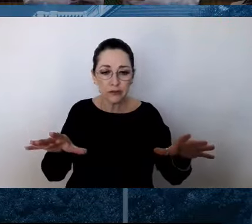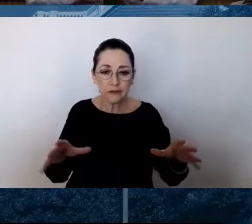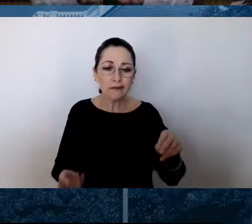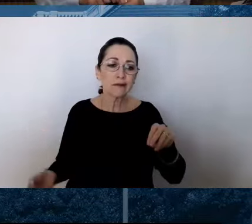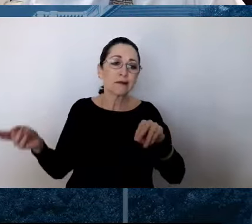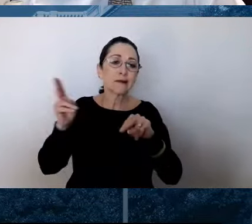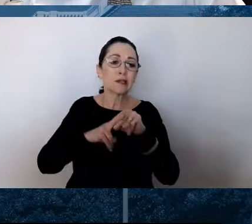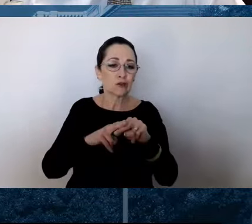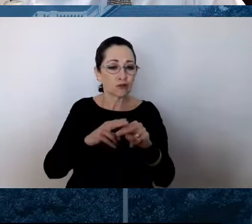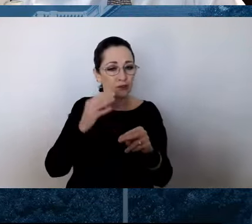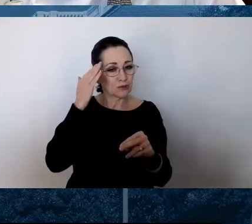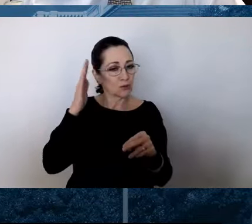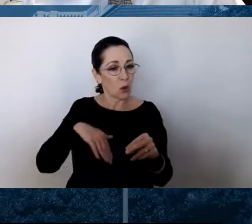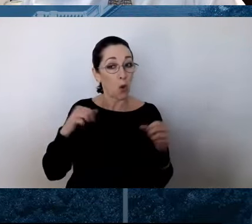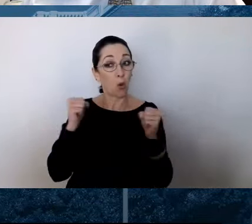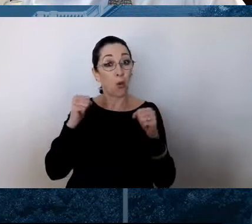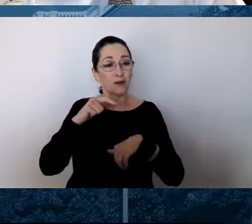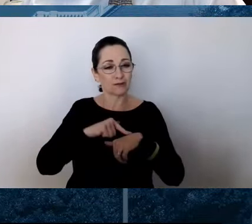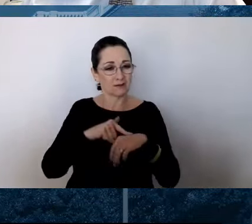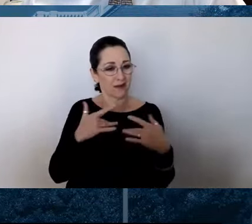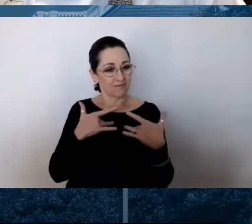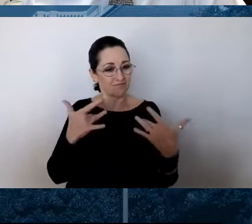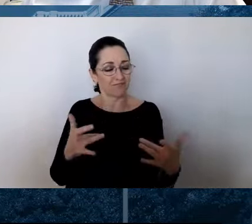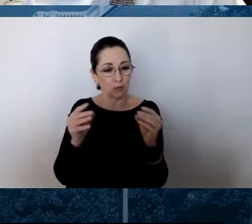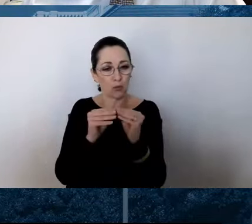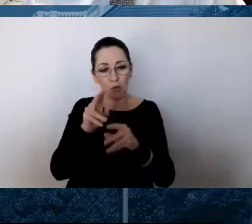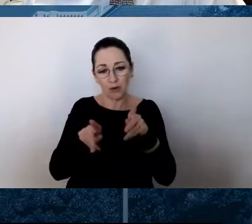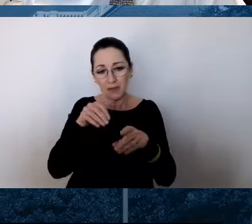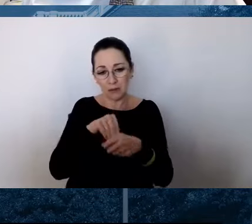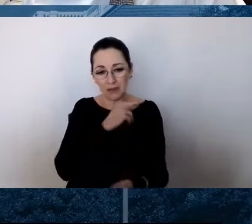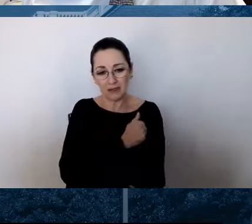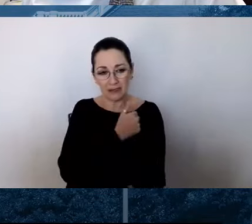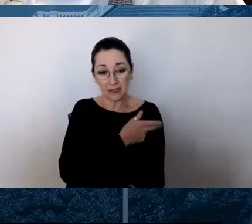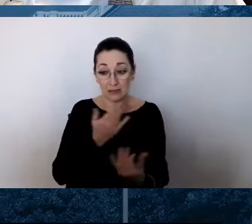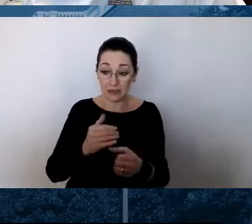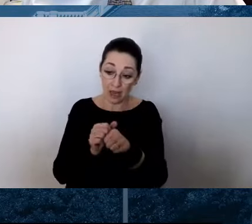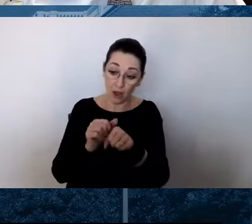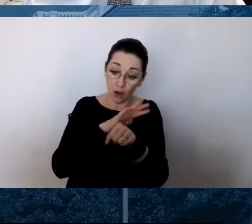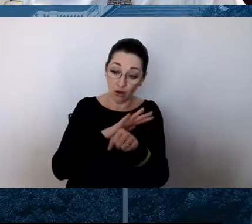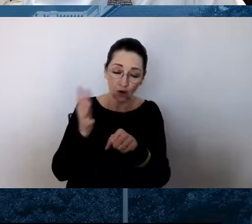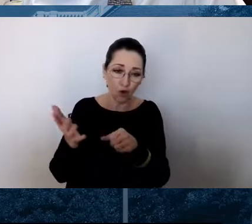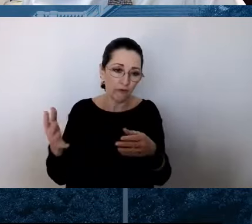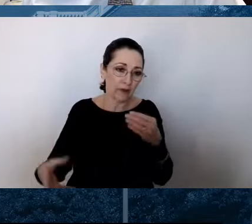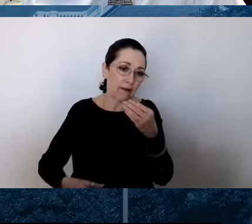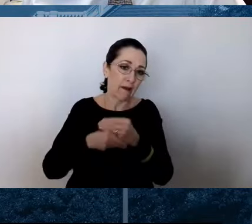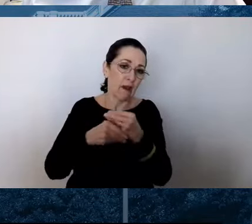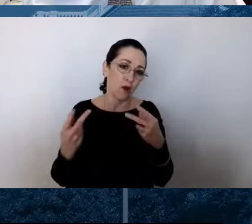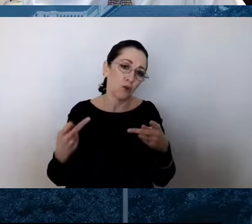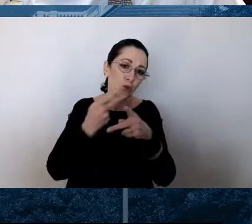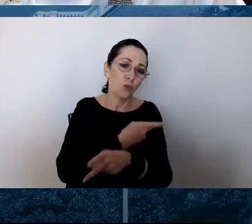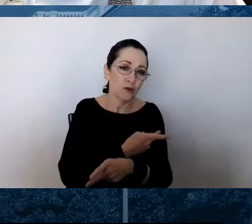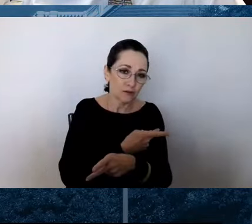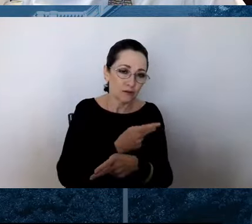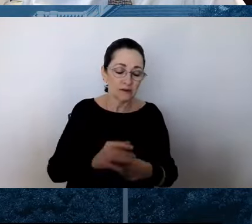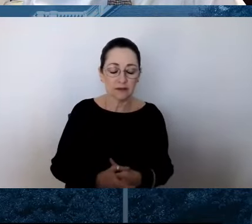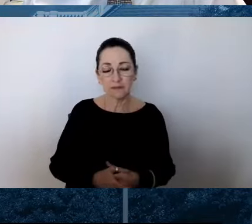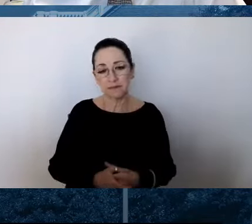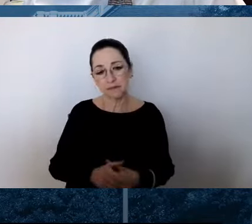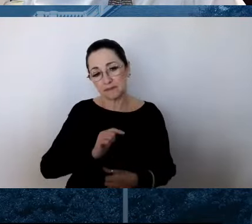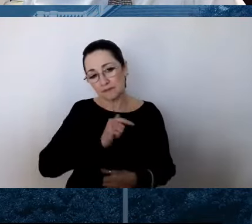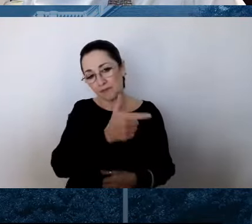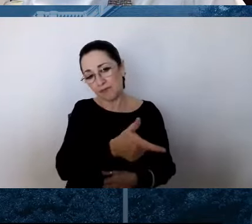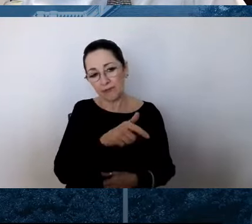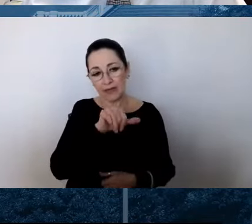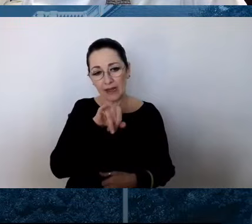update. Thank you, sir, and good afternoon, everybody. Kind of to add on to what the governor was just saying, we